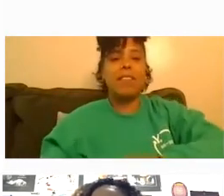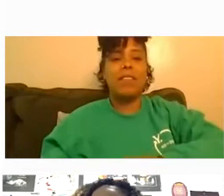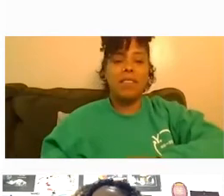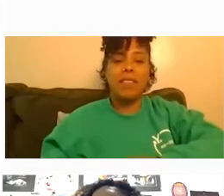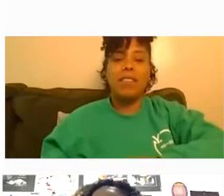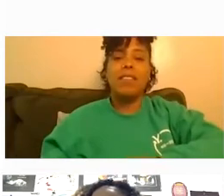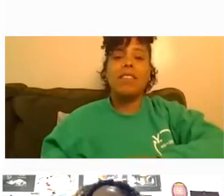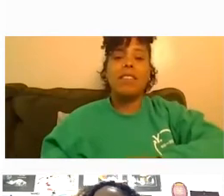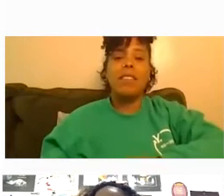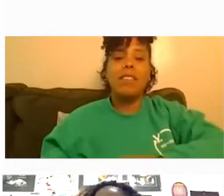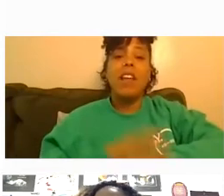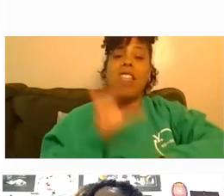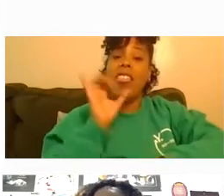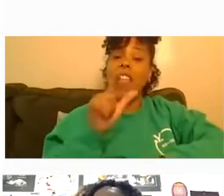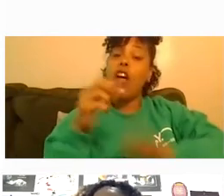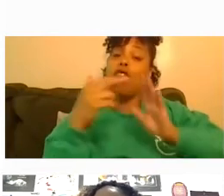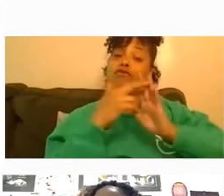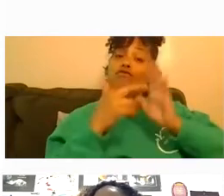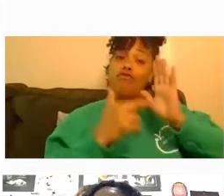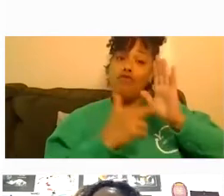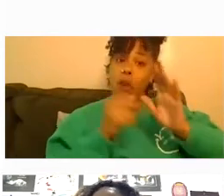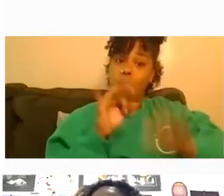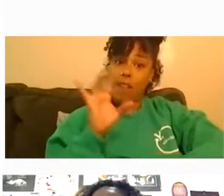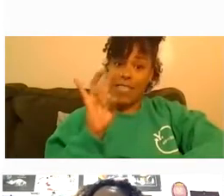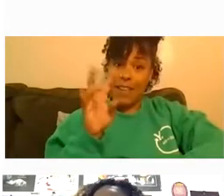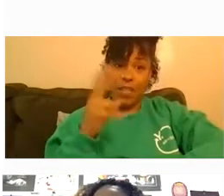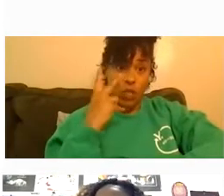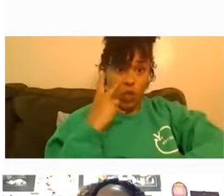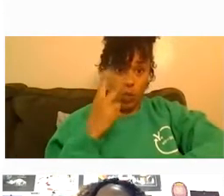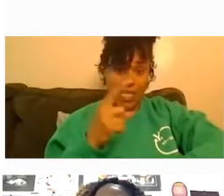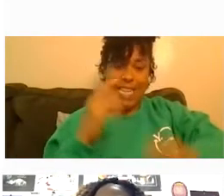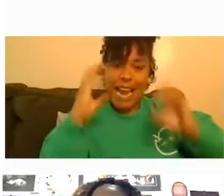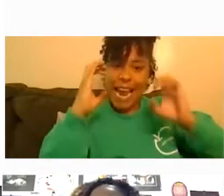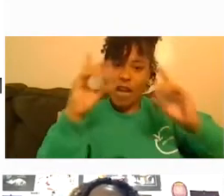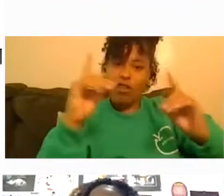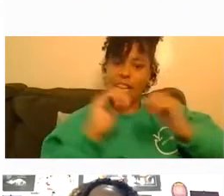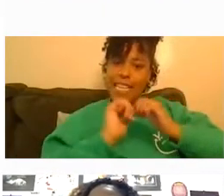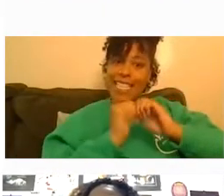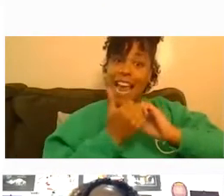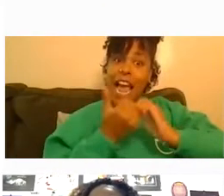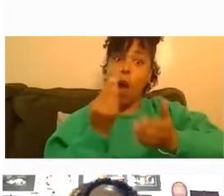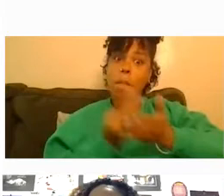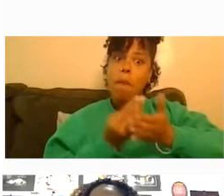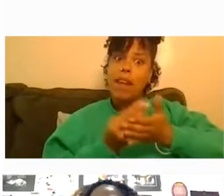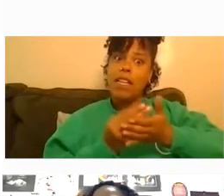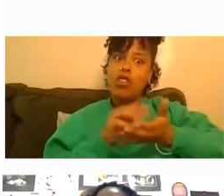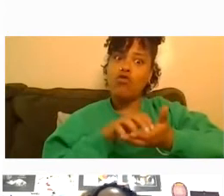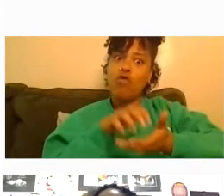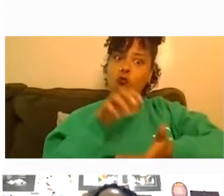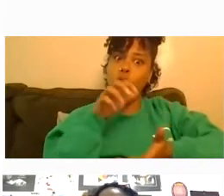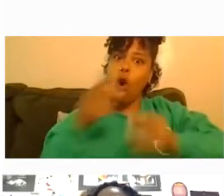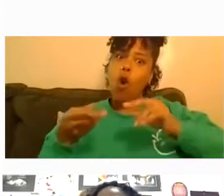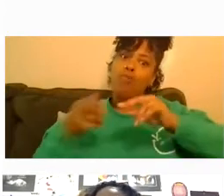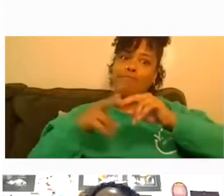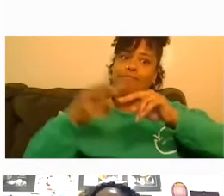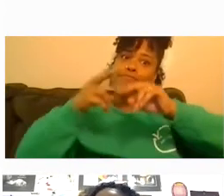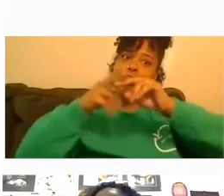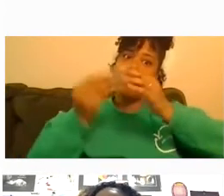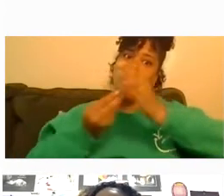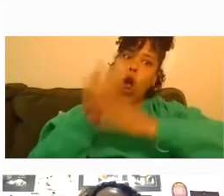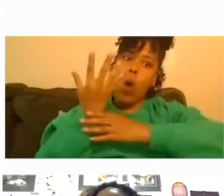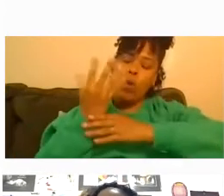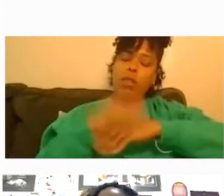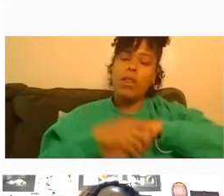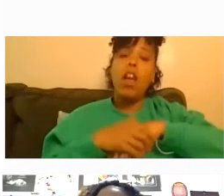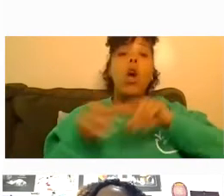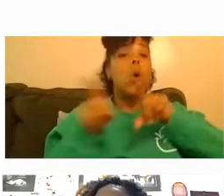of 72 educates people on how money grows. And we would talk about that more one-on-one. And also in these